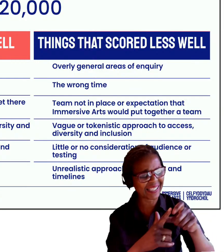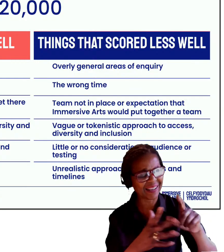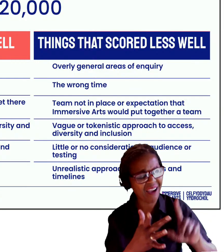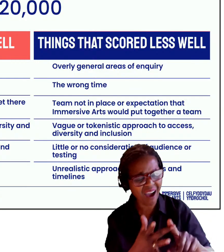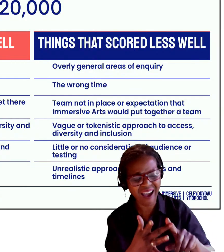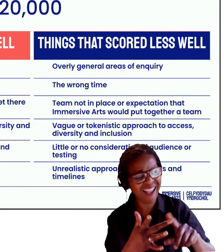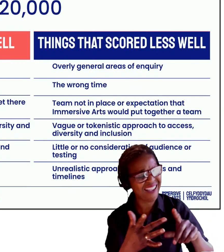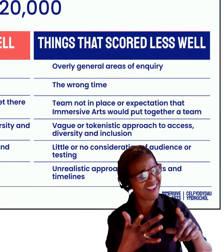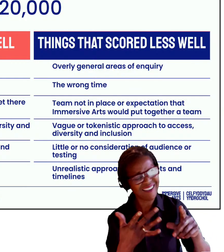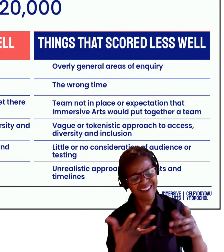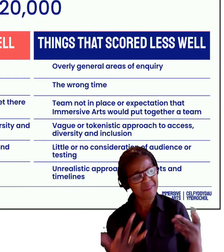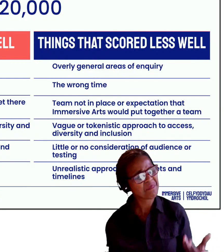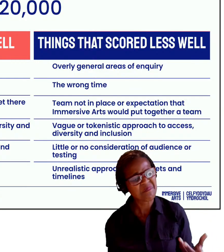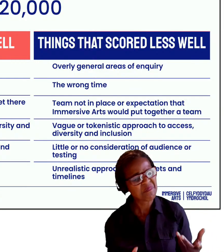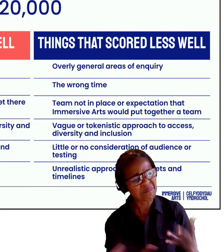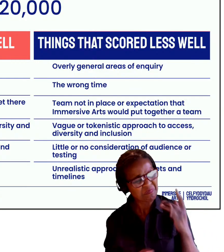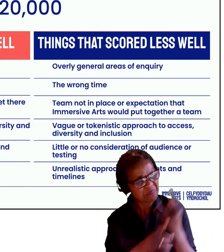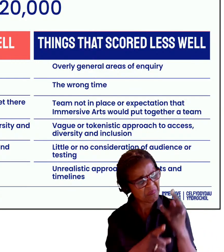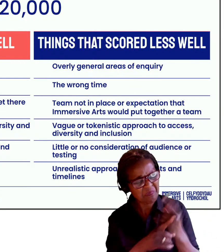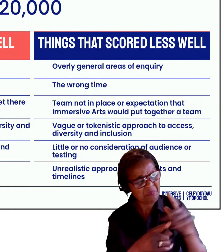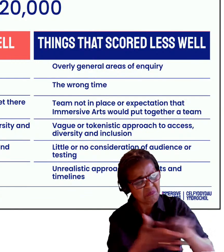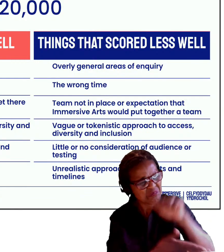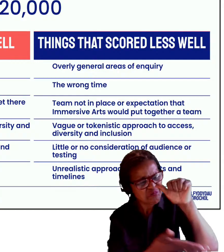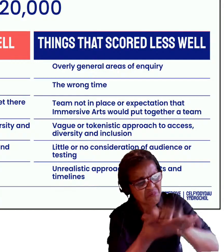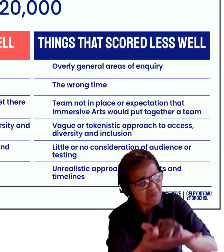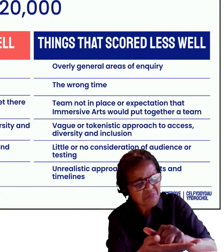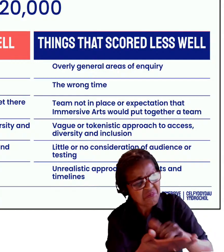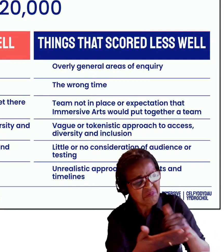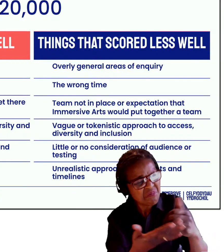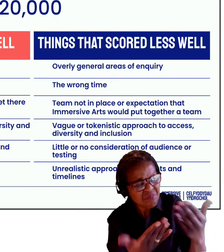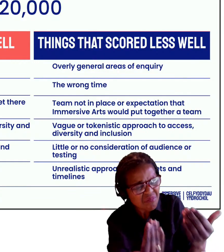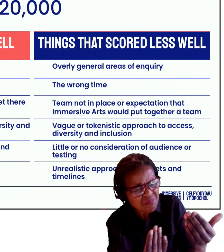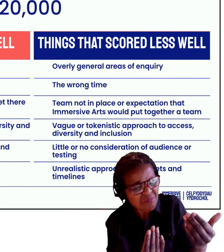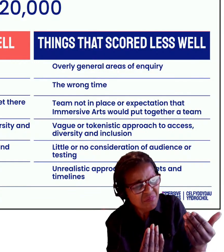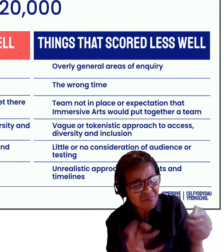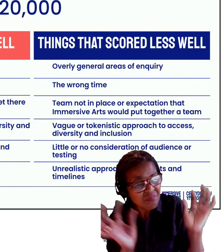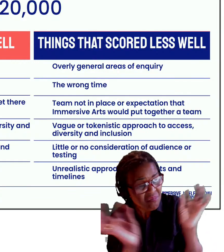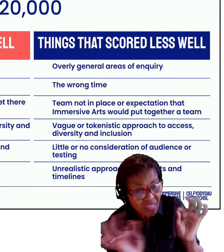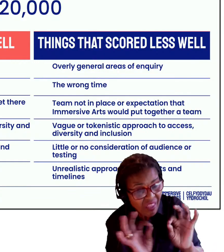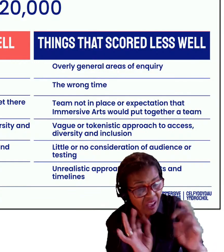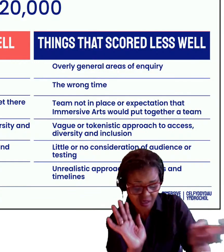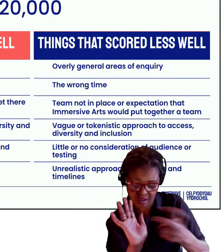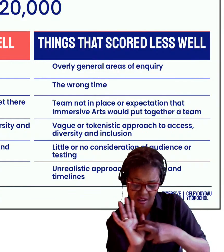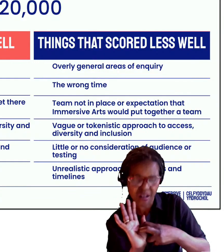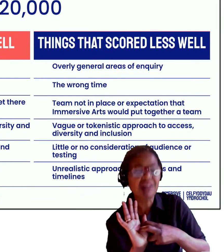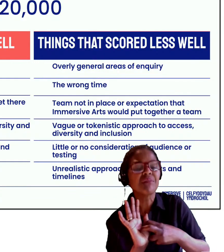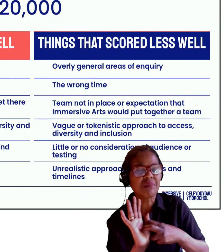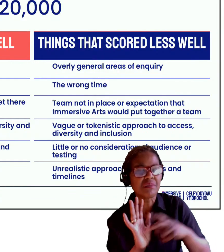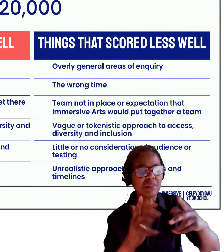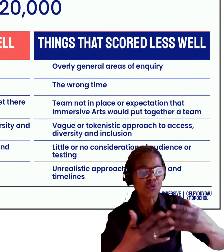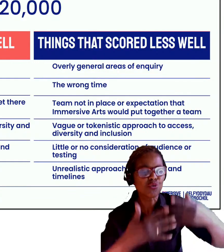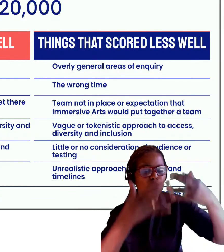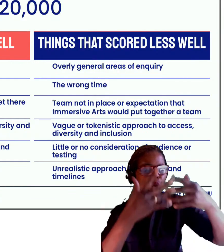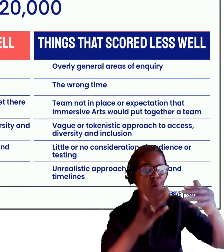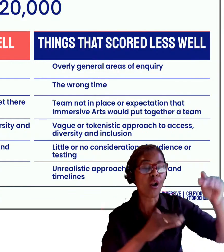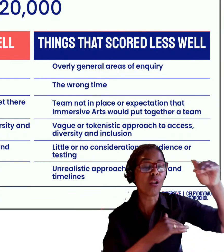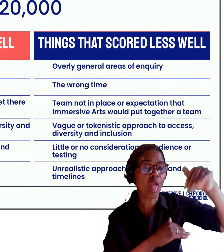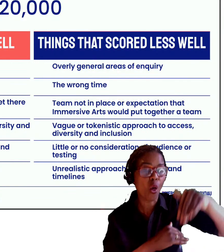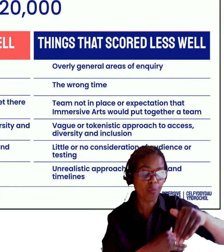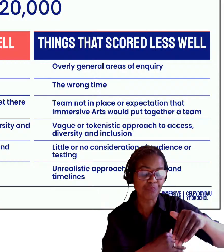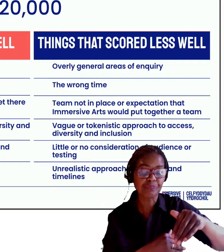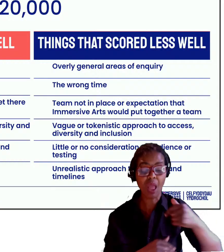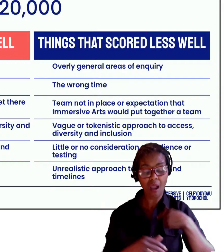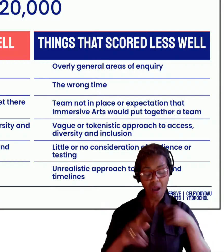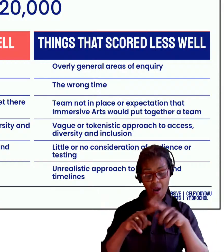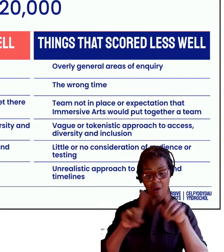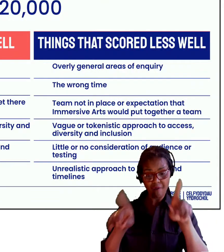consider diversity, access and inclusion relevant to their project. And the application form had a specific question that asked for